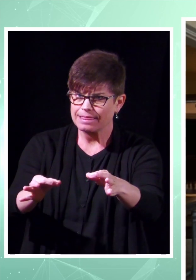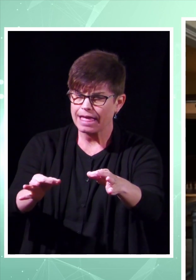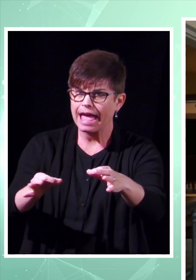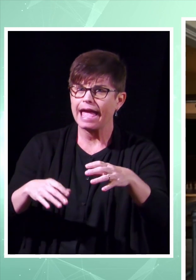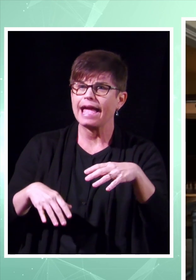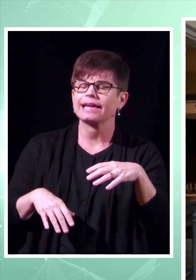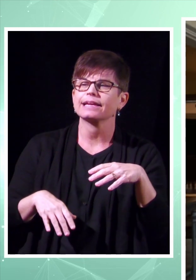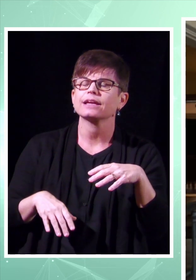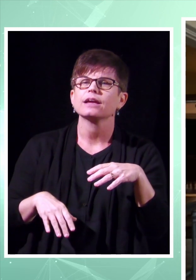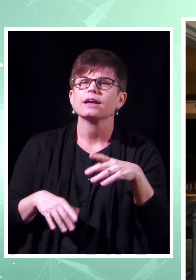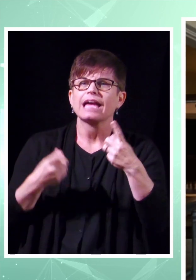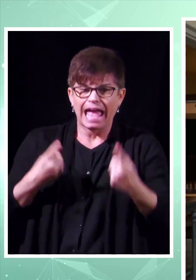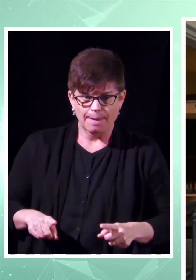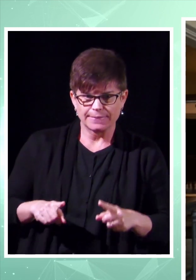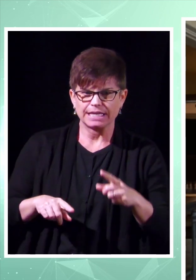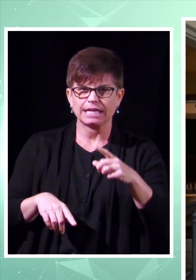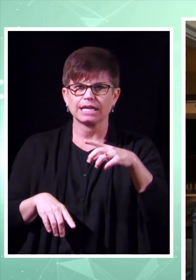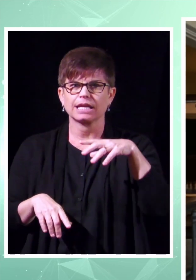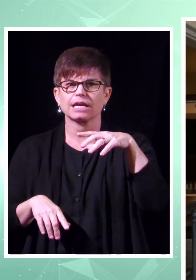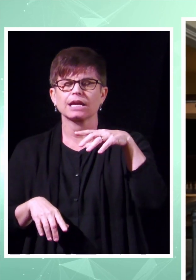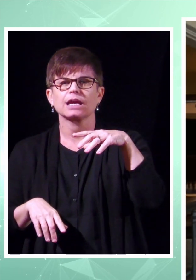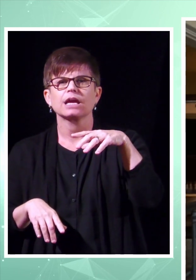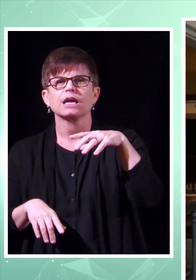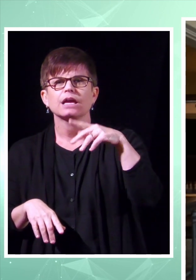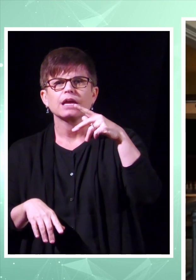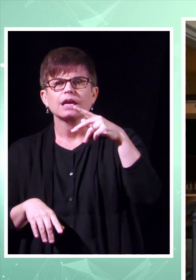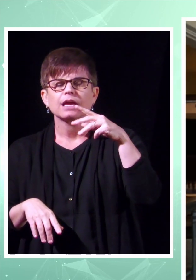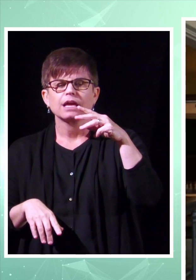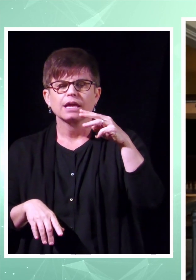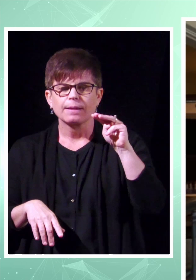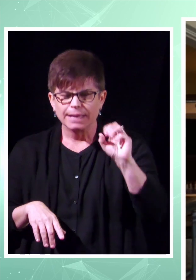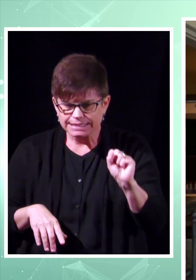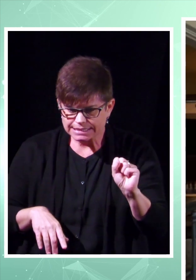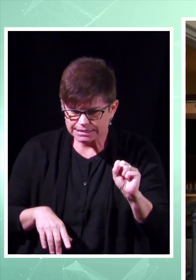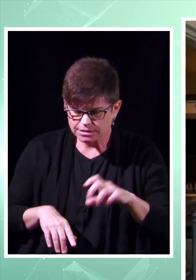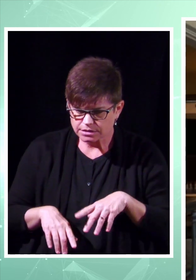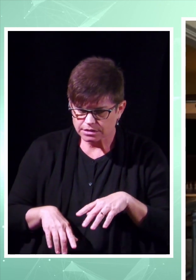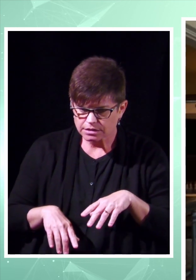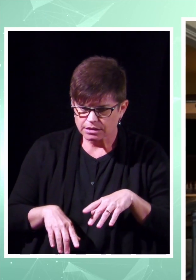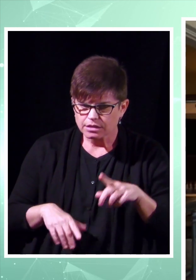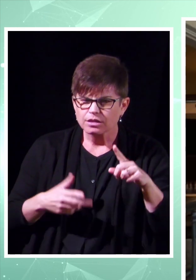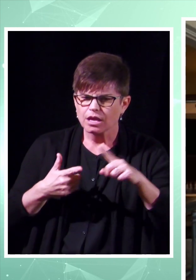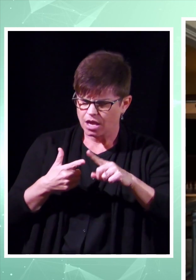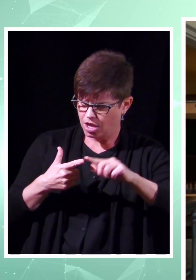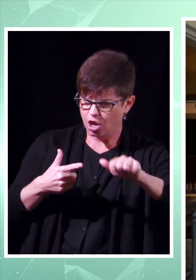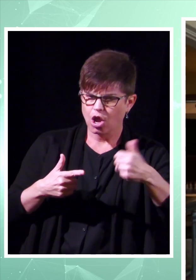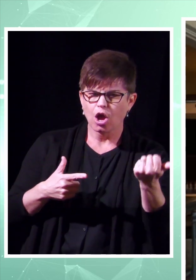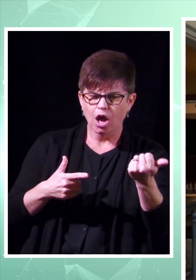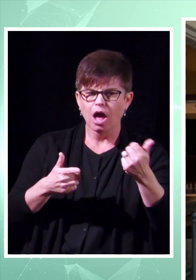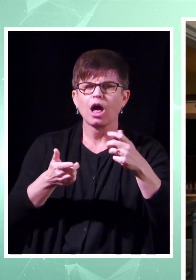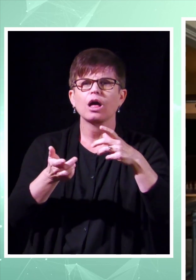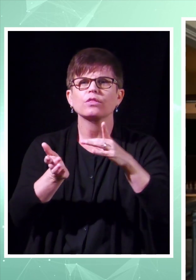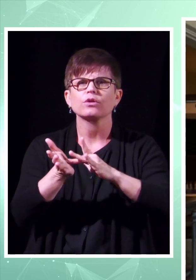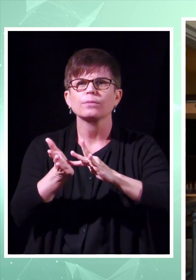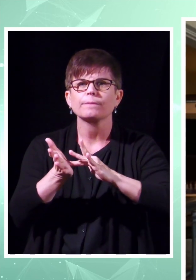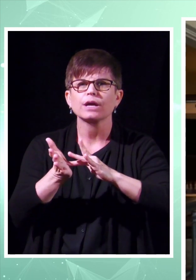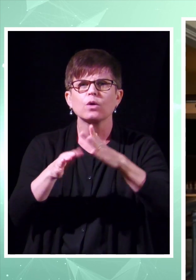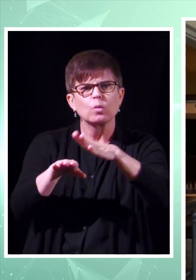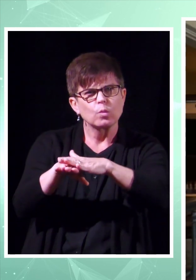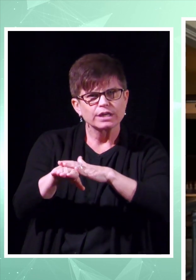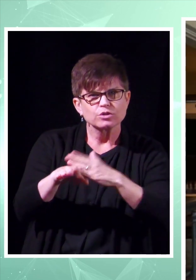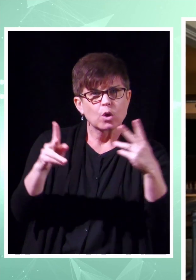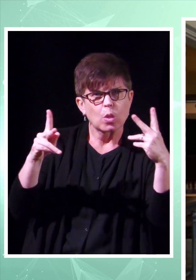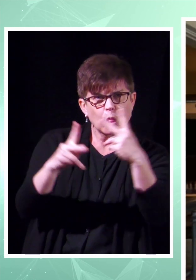SPMS. For example, in Tysabri, a drug that we've talked about a few times this lecture, we can slow down the